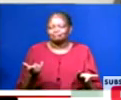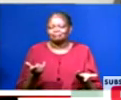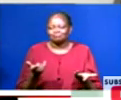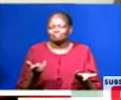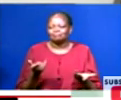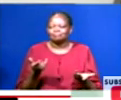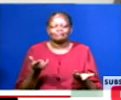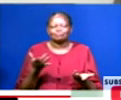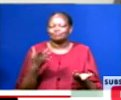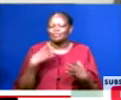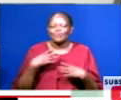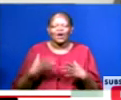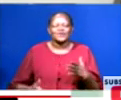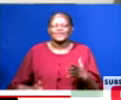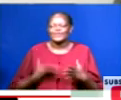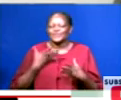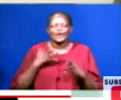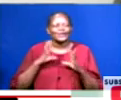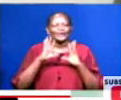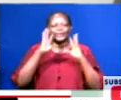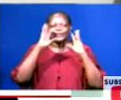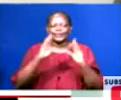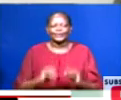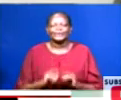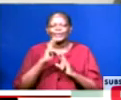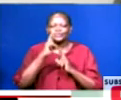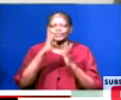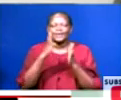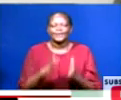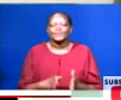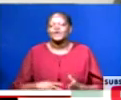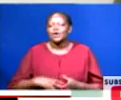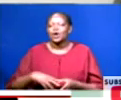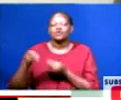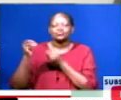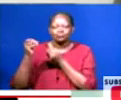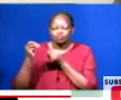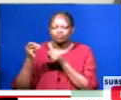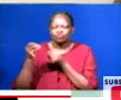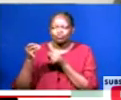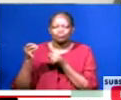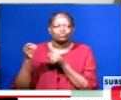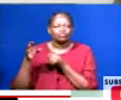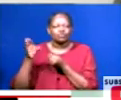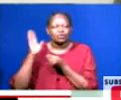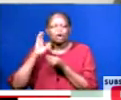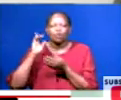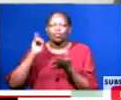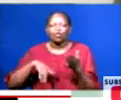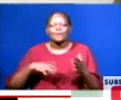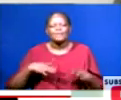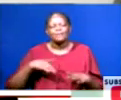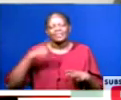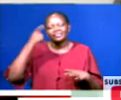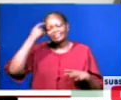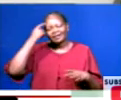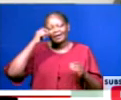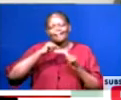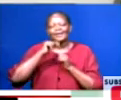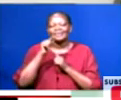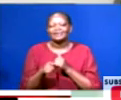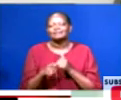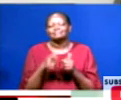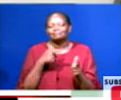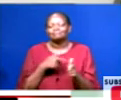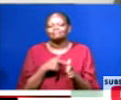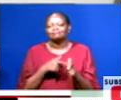the brainstorm. Our reporter Ruth Wamboi went out to get a sense of what people are thinking, and